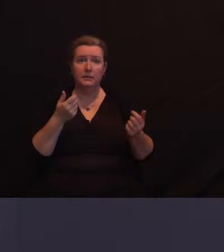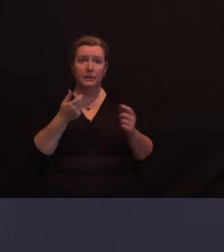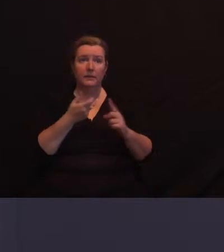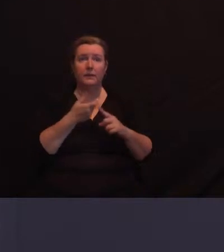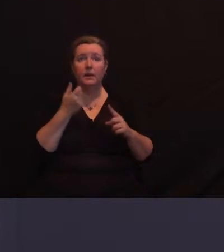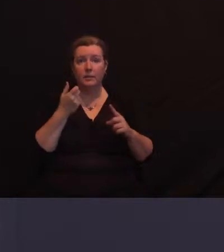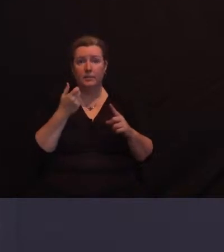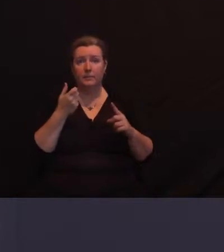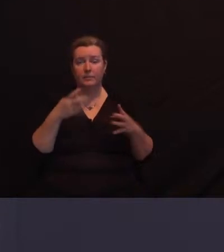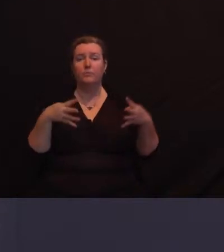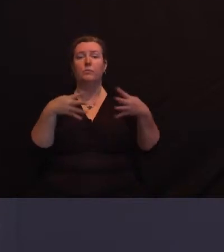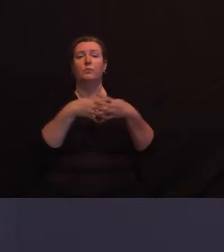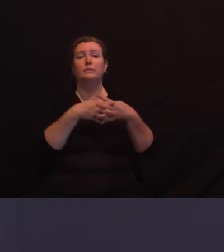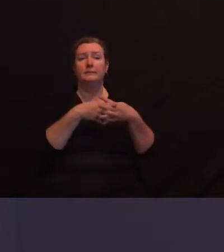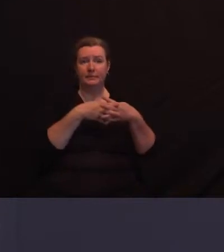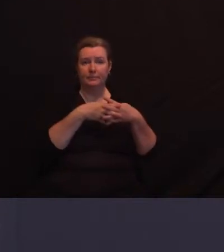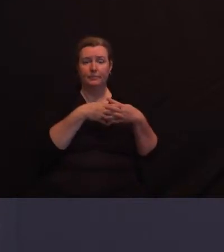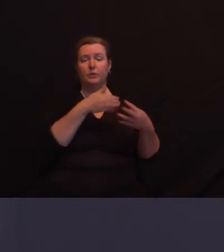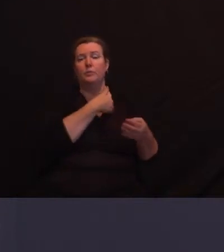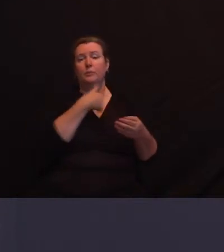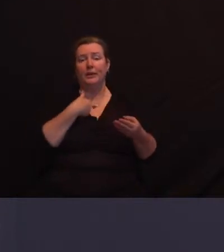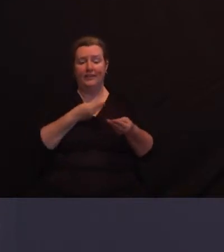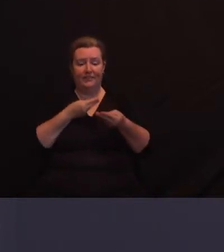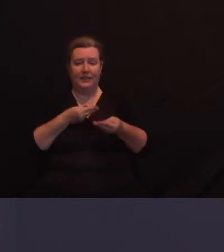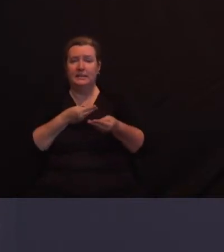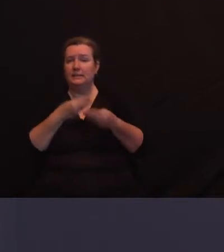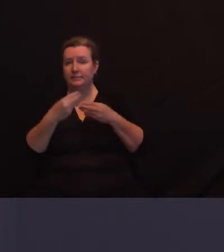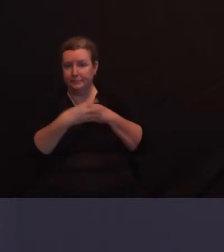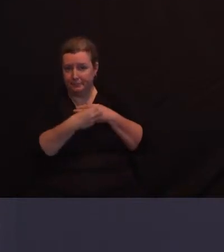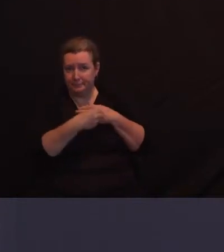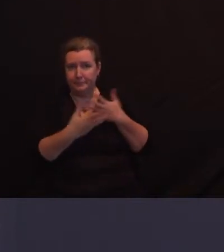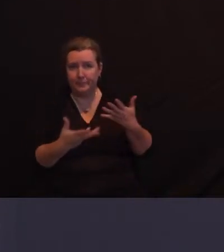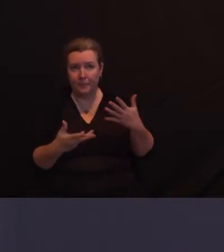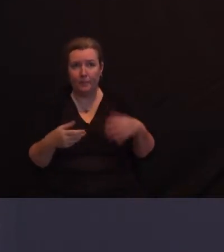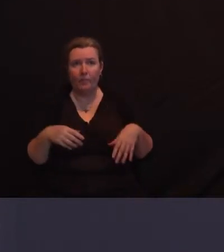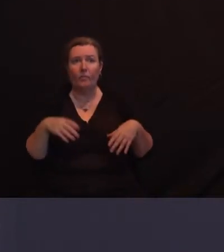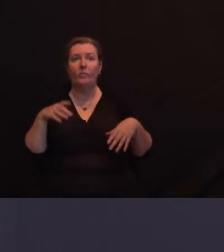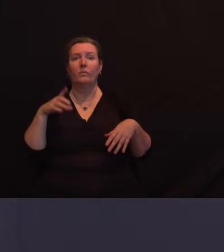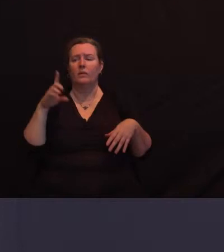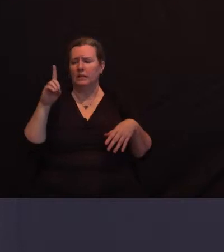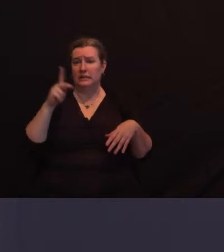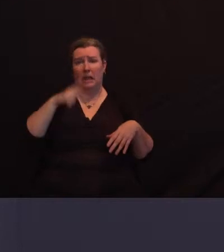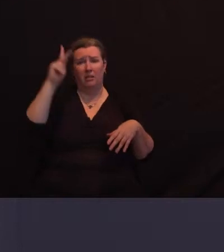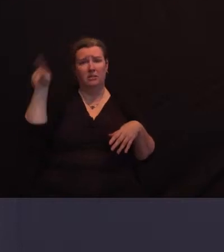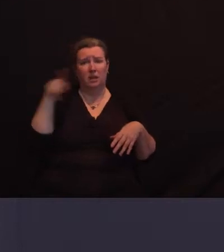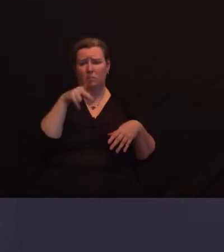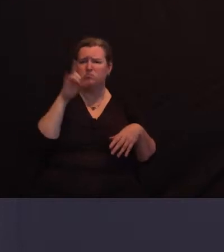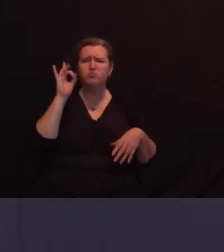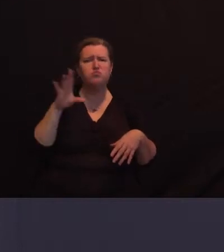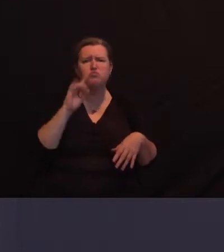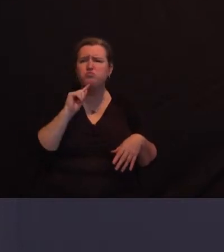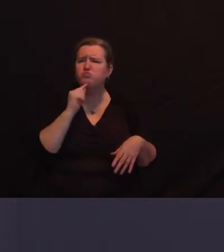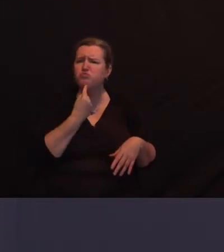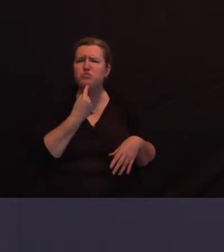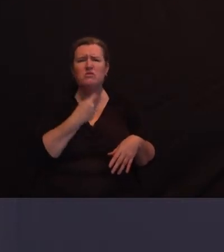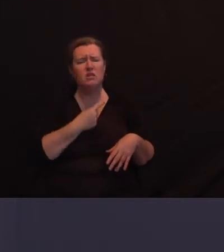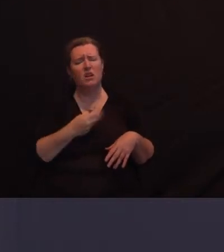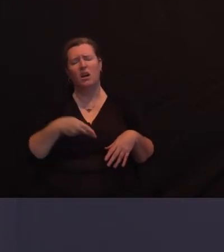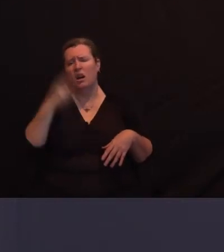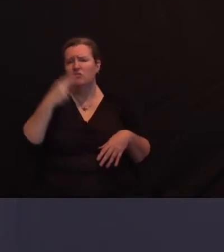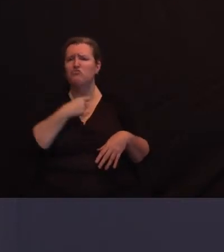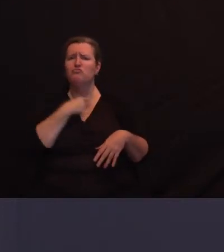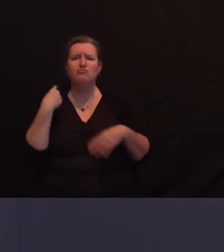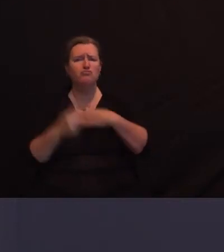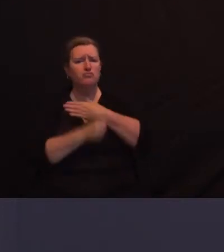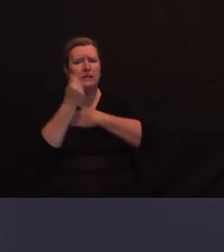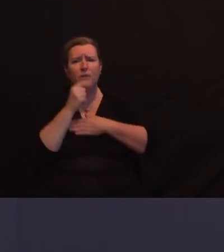of the Delta variant and the increased risk of severe illness for pregnant women. The CDC Director cited